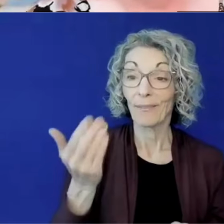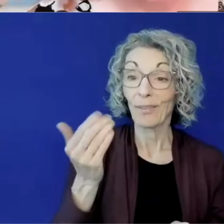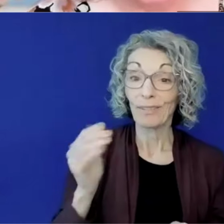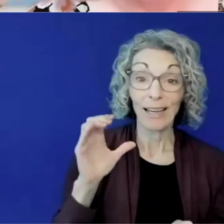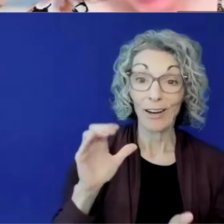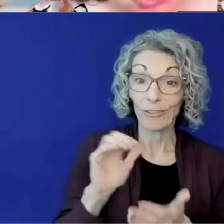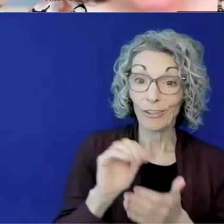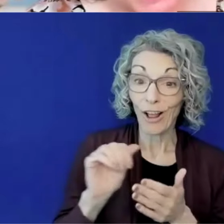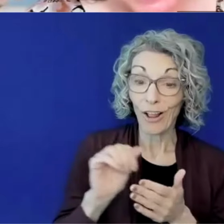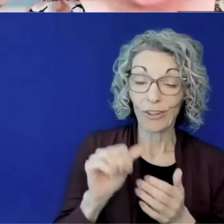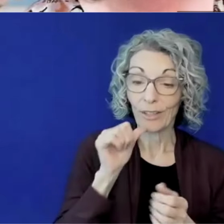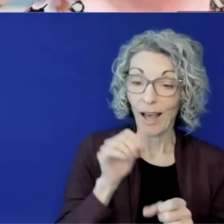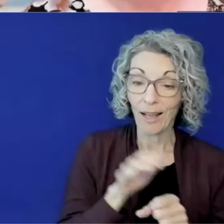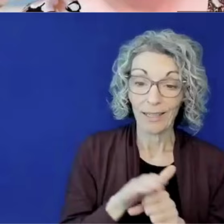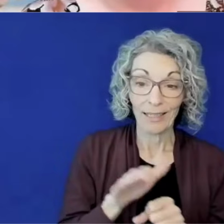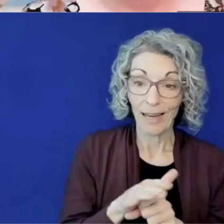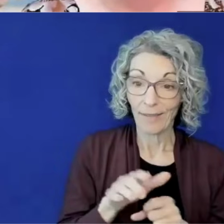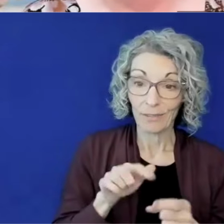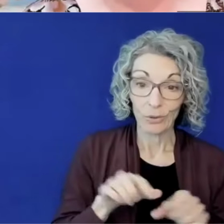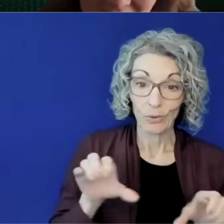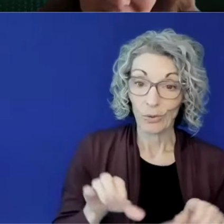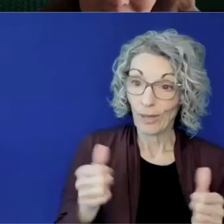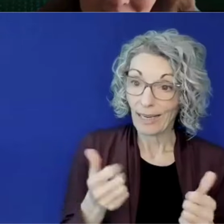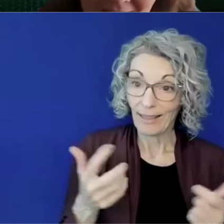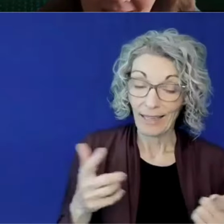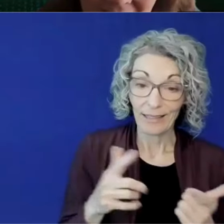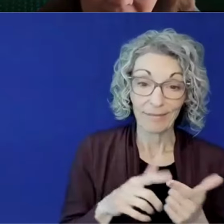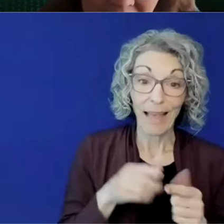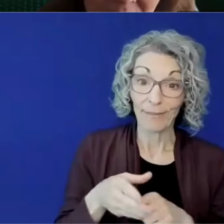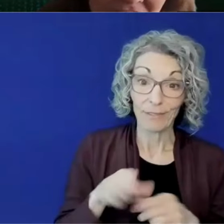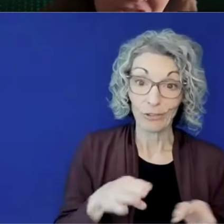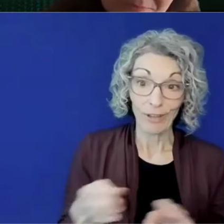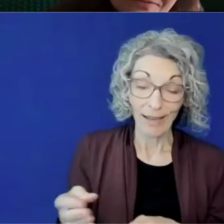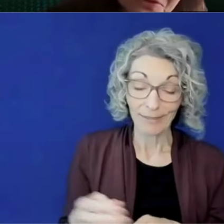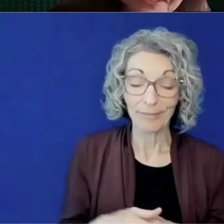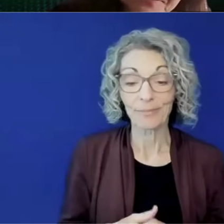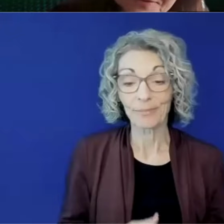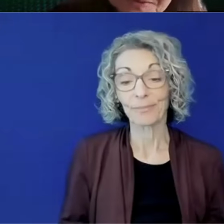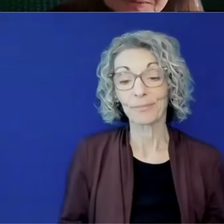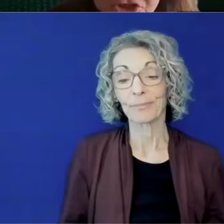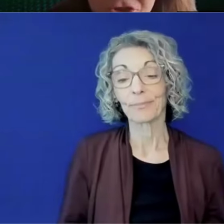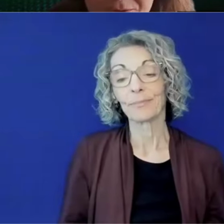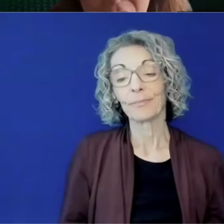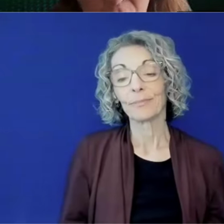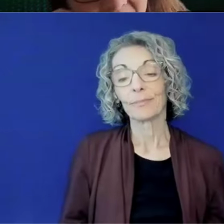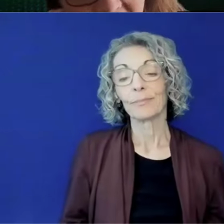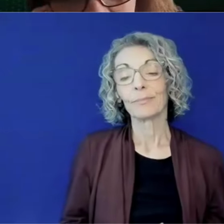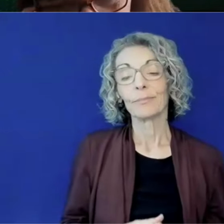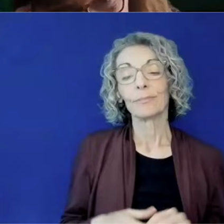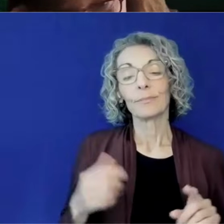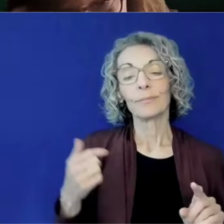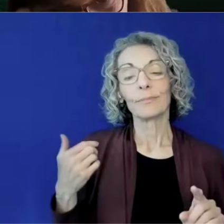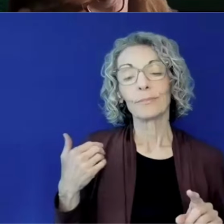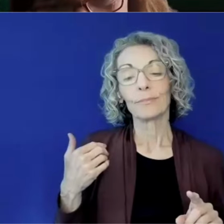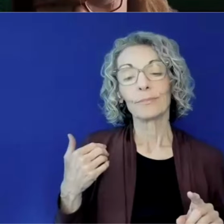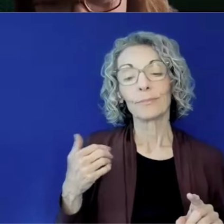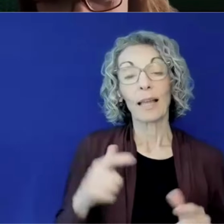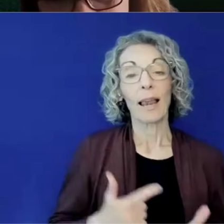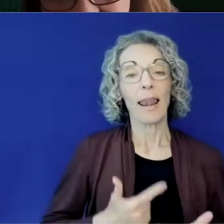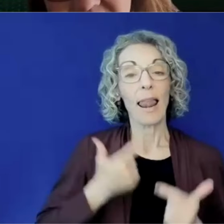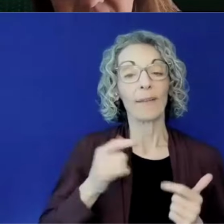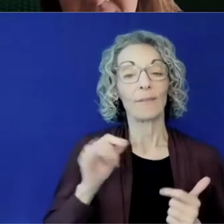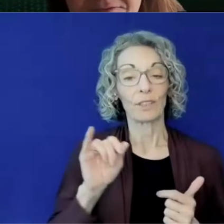legal to dispose of a human body. Okay. You'd mentioned before the difference between term and whole life policies. So